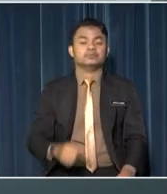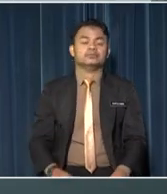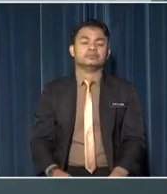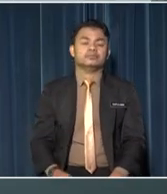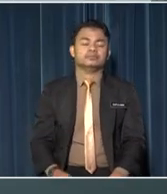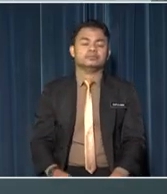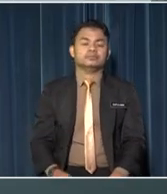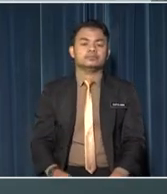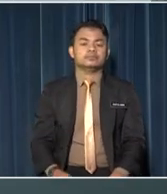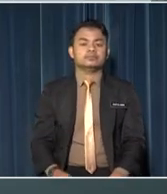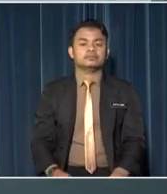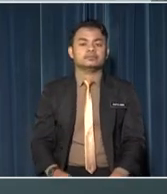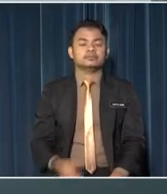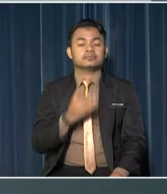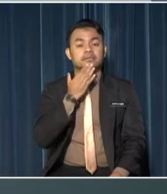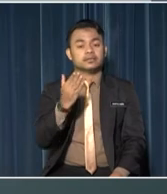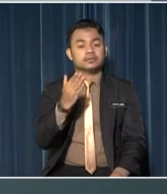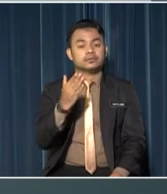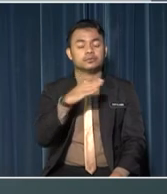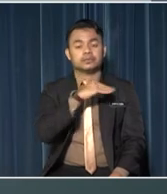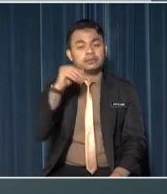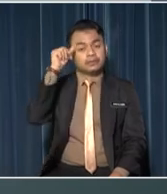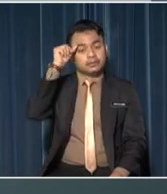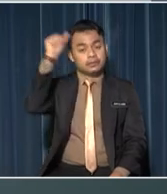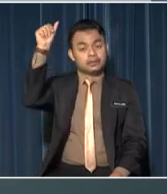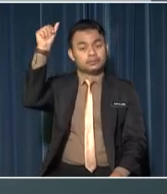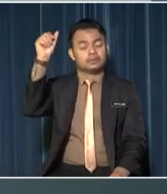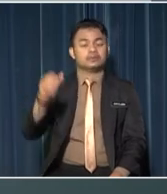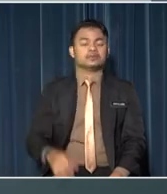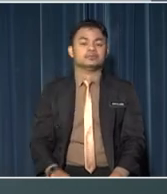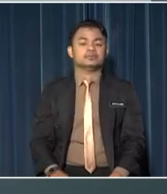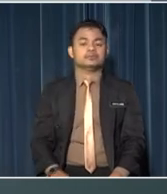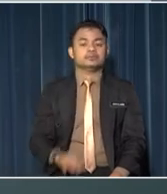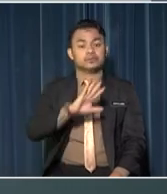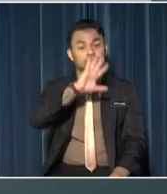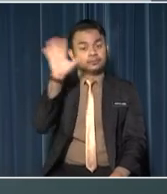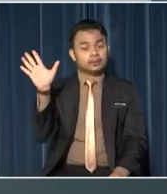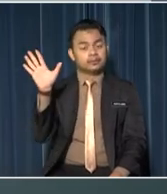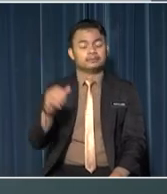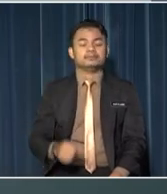Thank you and Assalamualaikum. Goodbye.